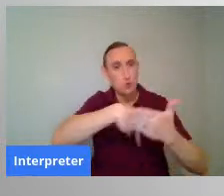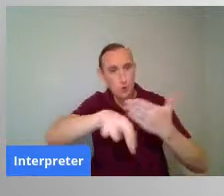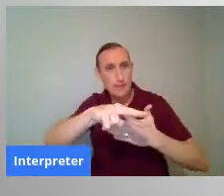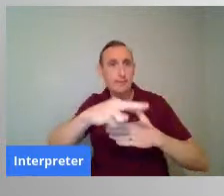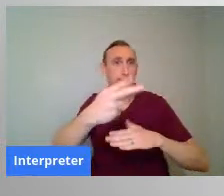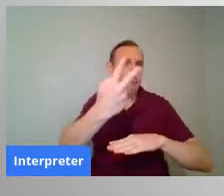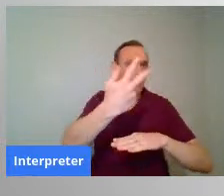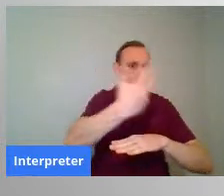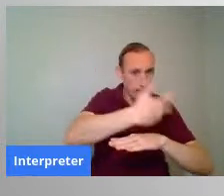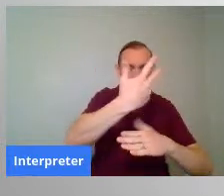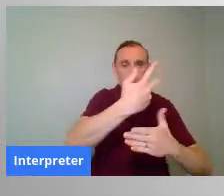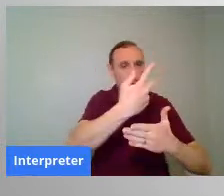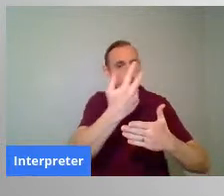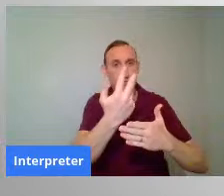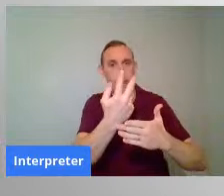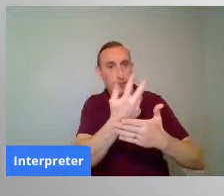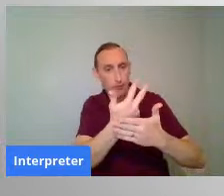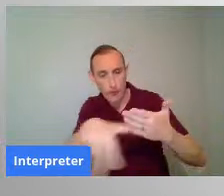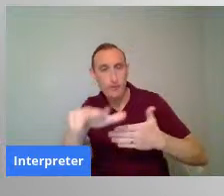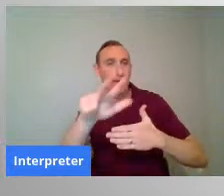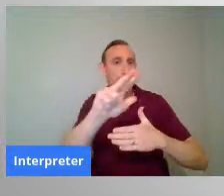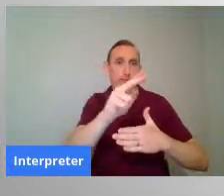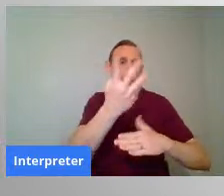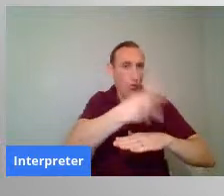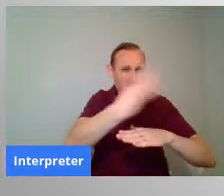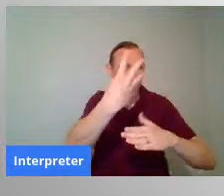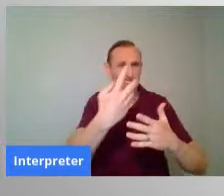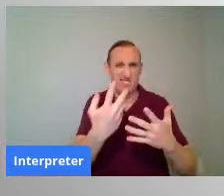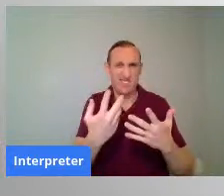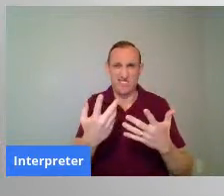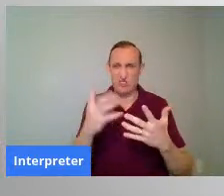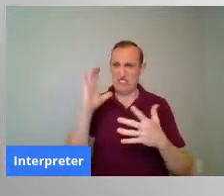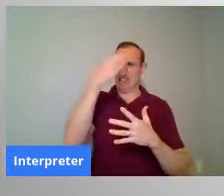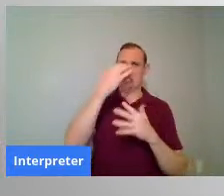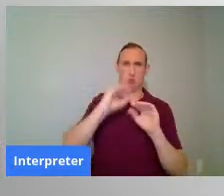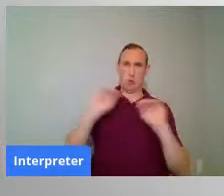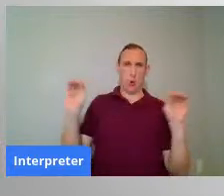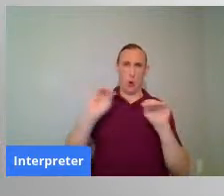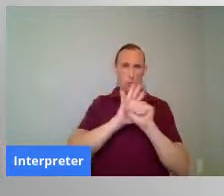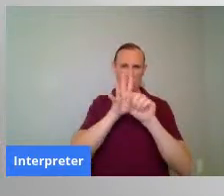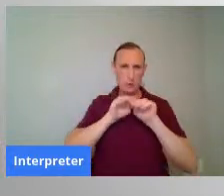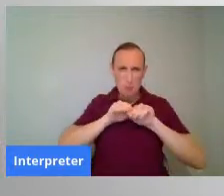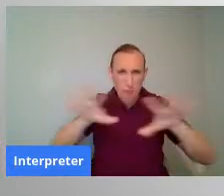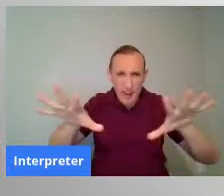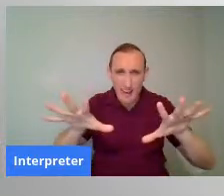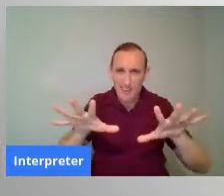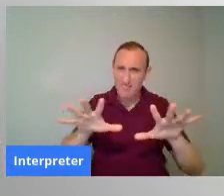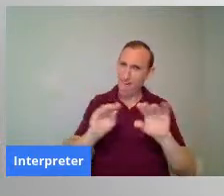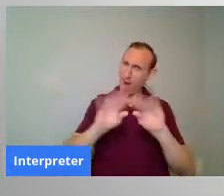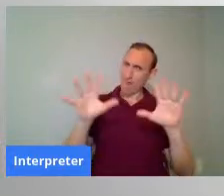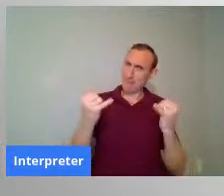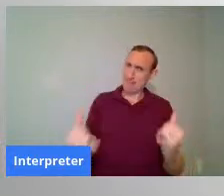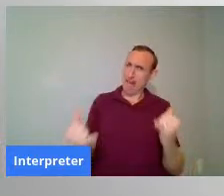is no rampant spread. So it just really concerns me